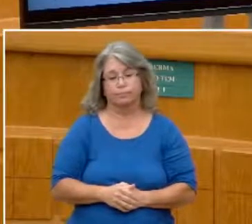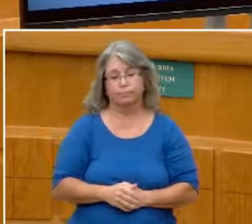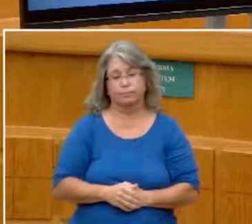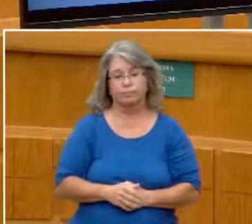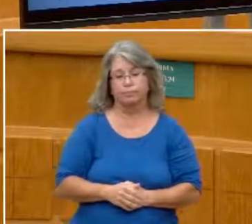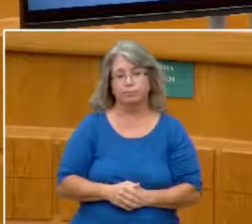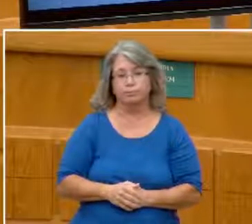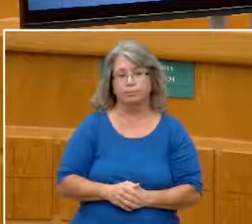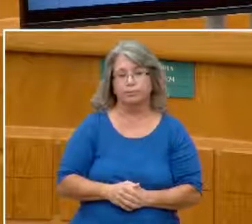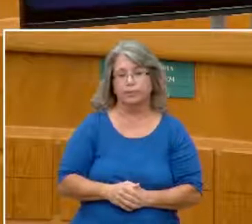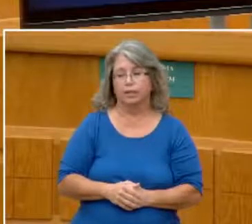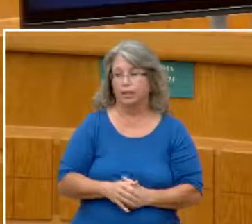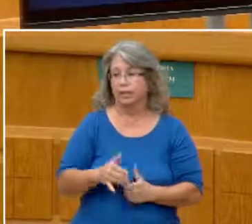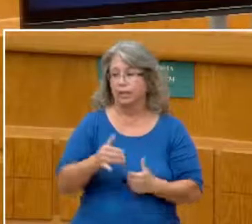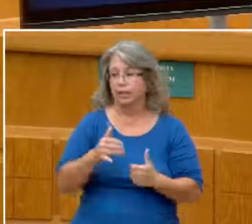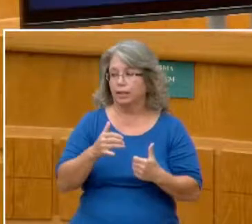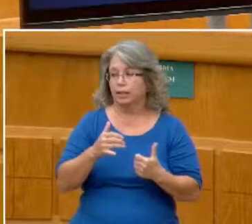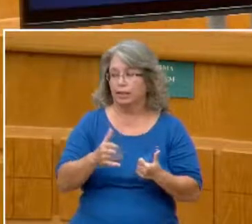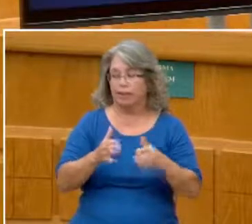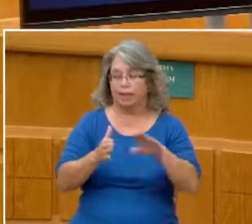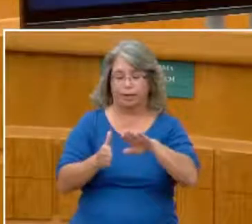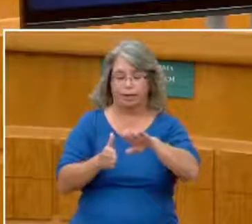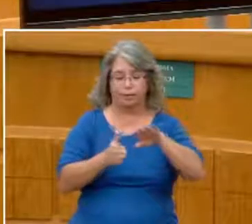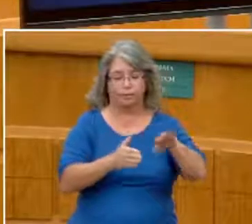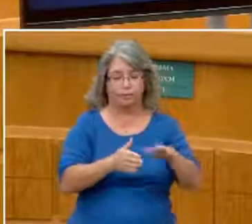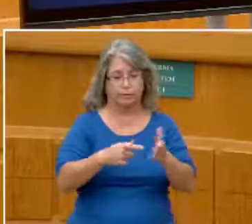Let's discuss what's going on